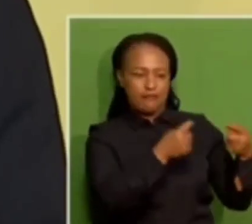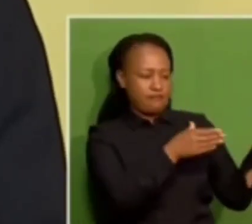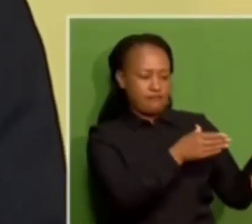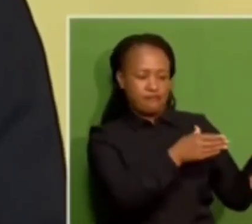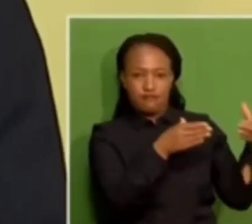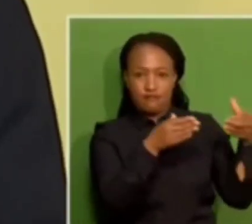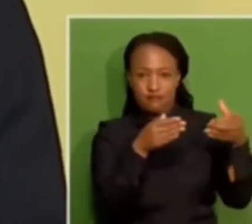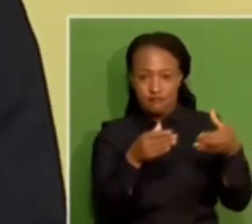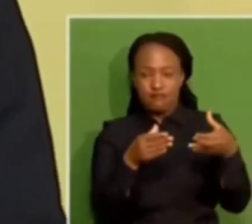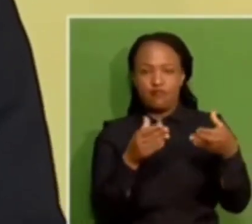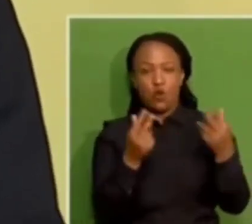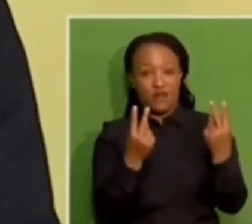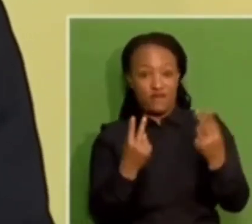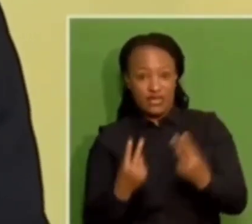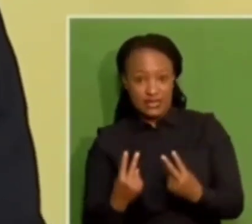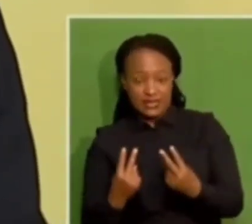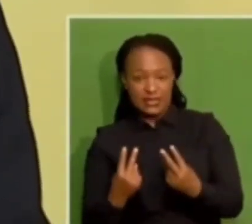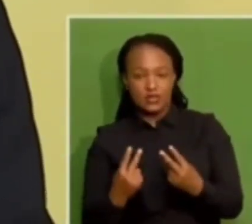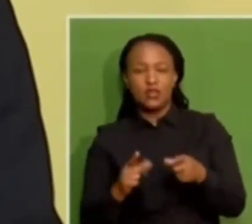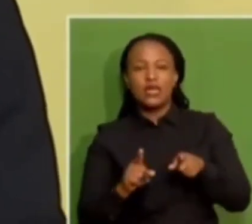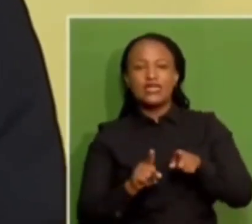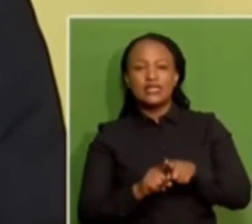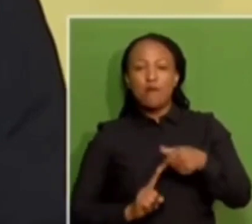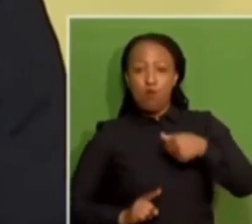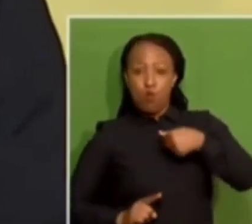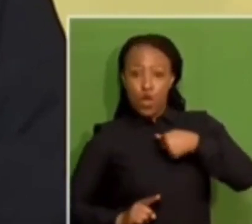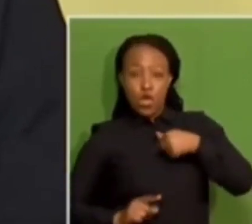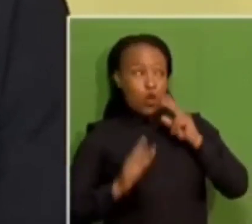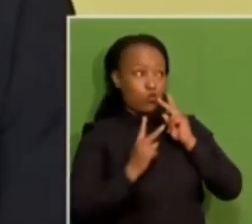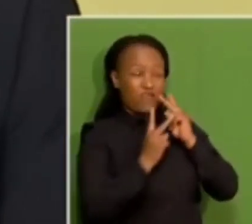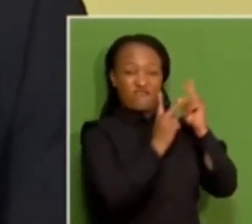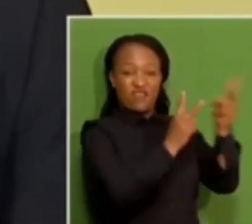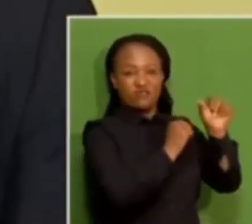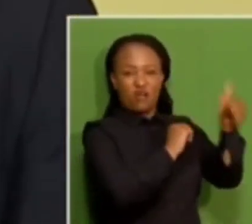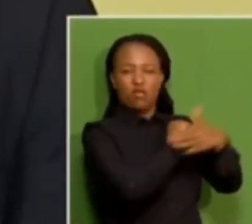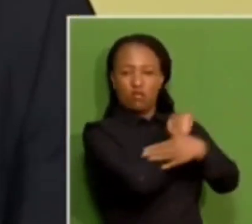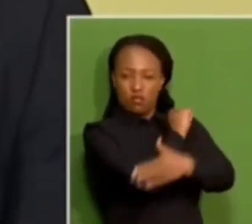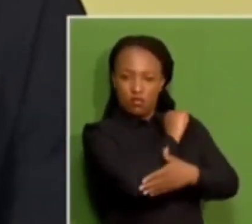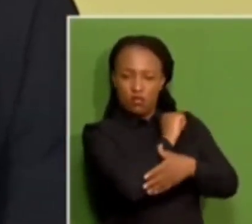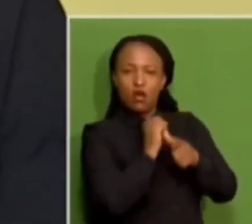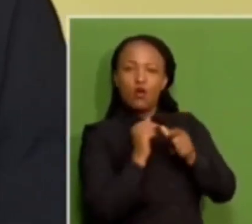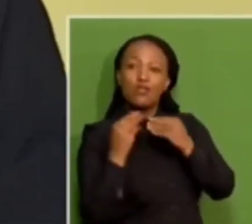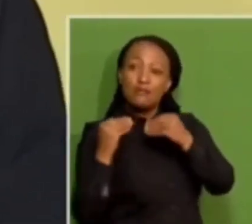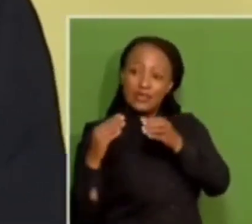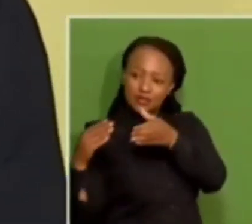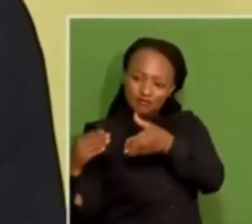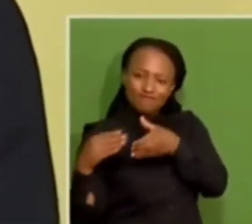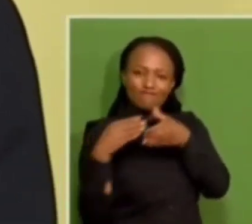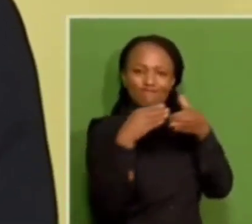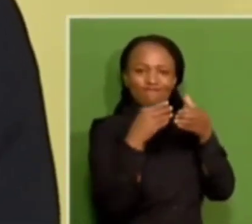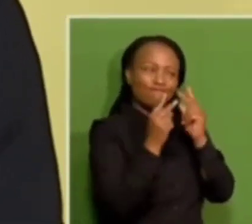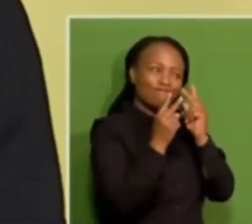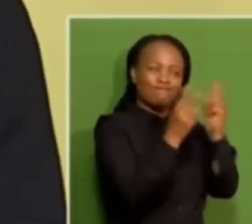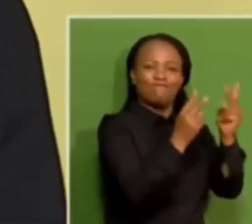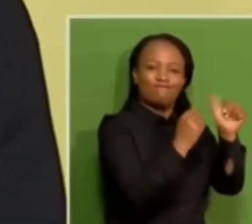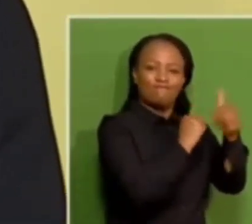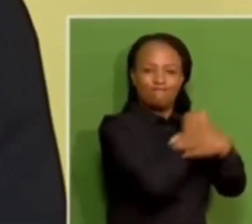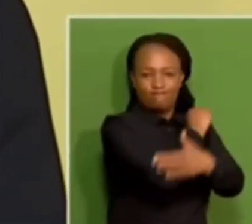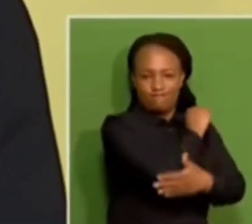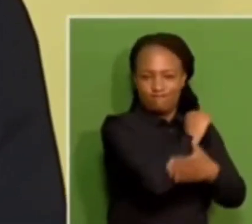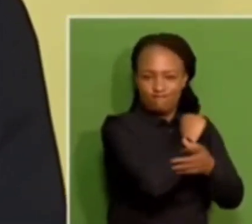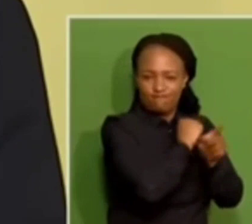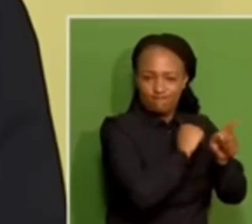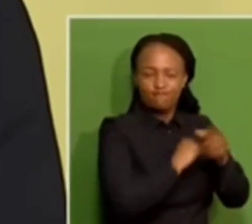delegation we usually take a business delegations as well when we travel to other